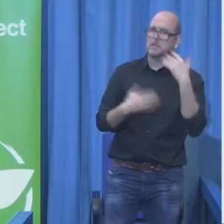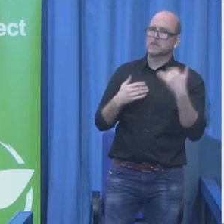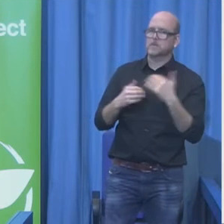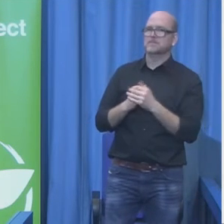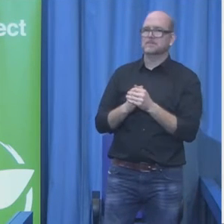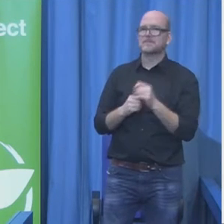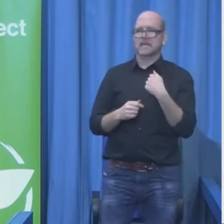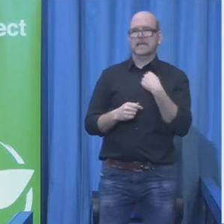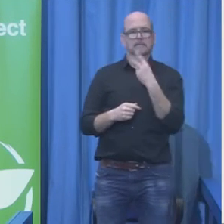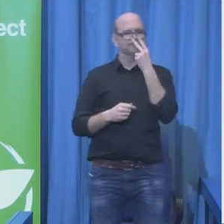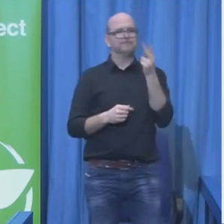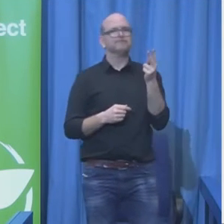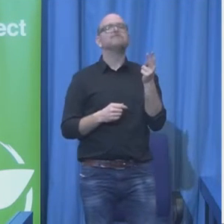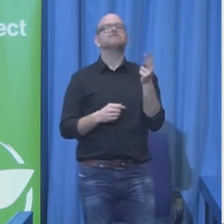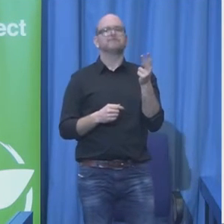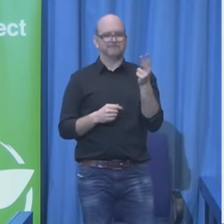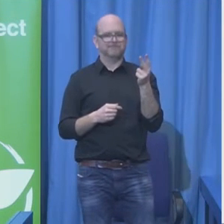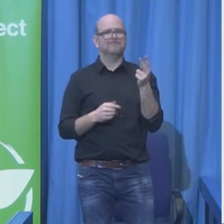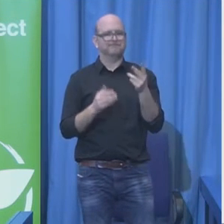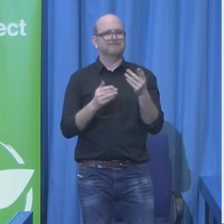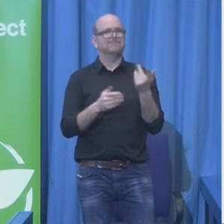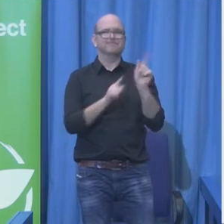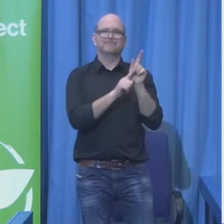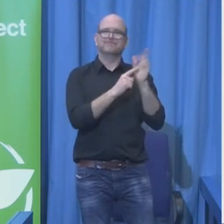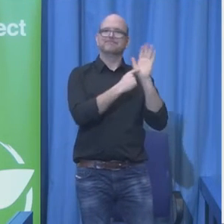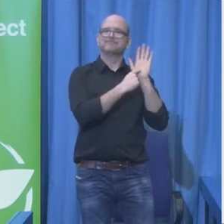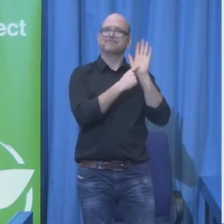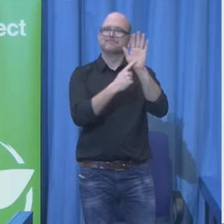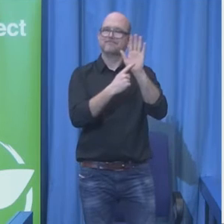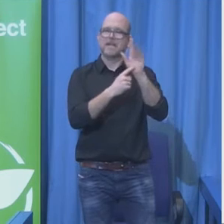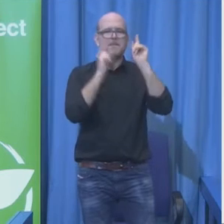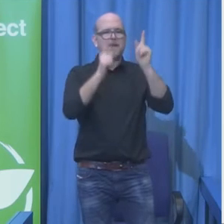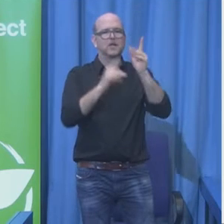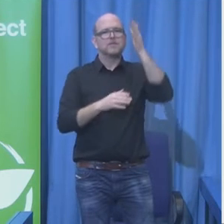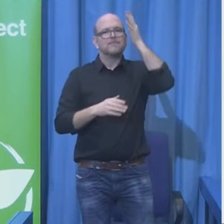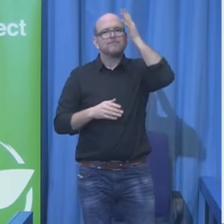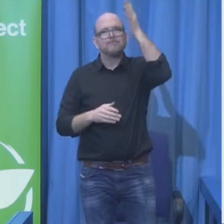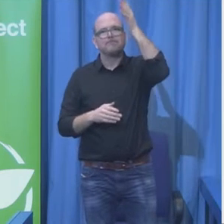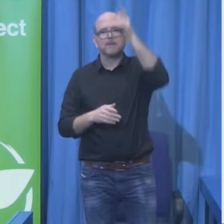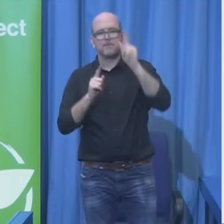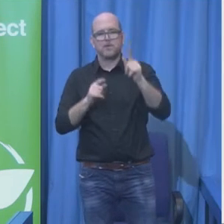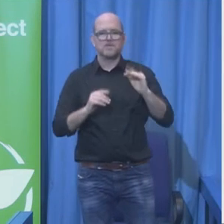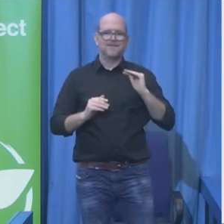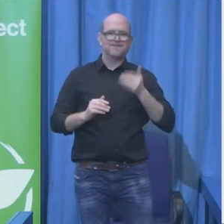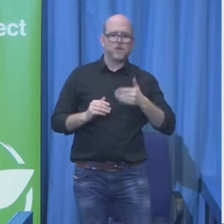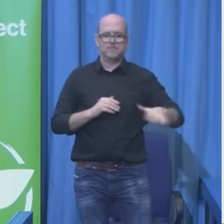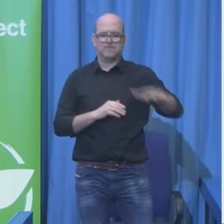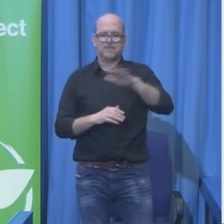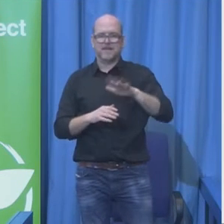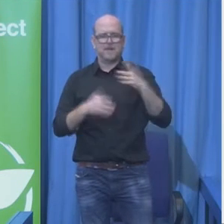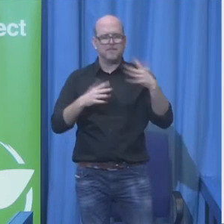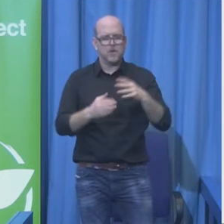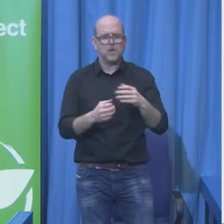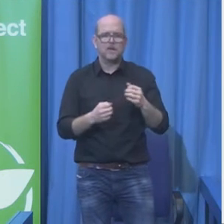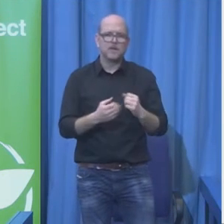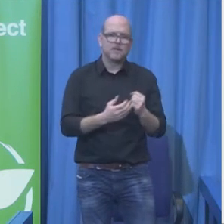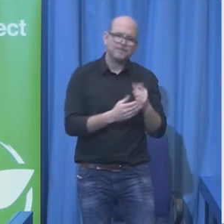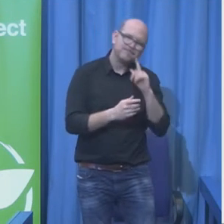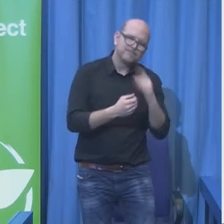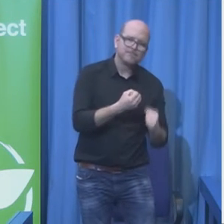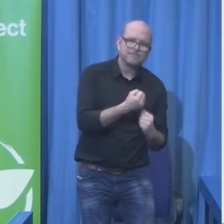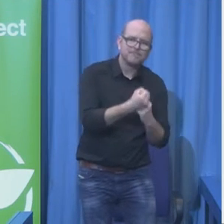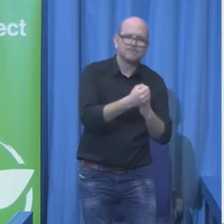the emancipation of women in Jordan and getting women more and more into the workforce, because that will help us keep